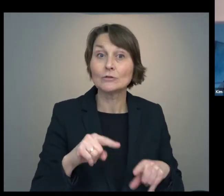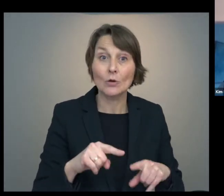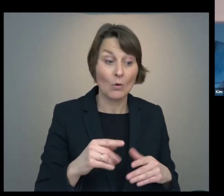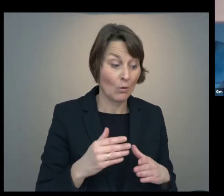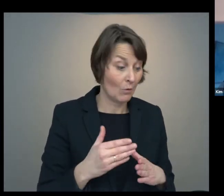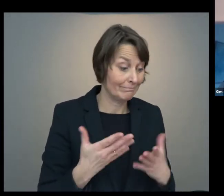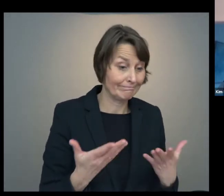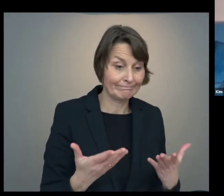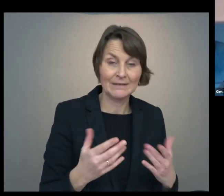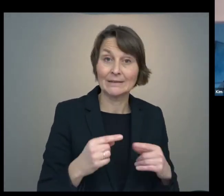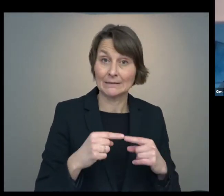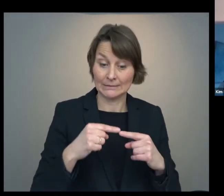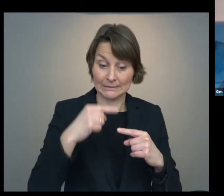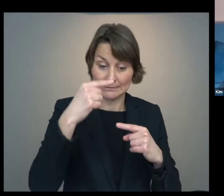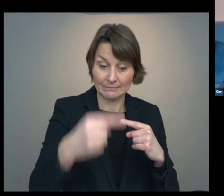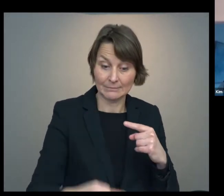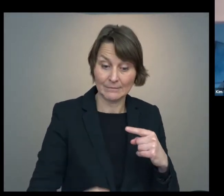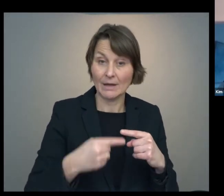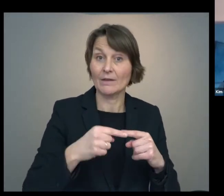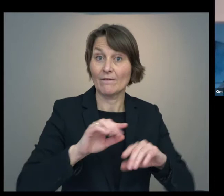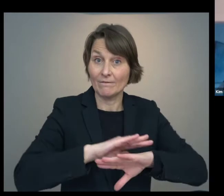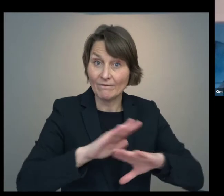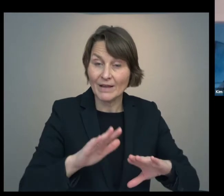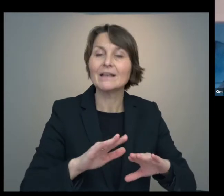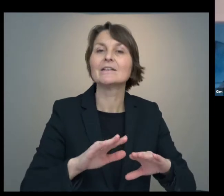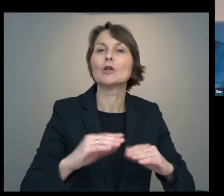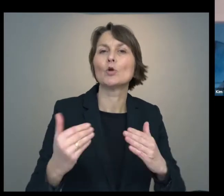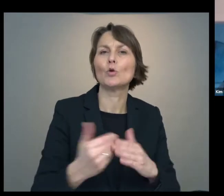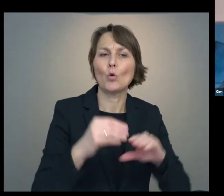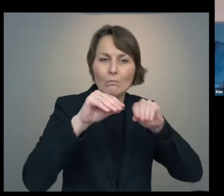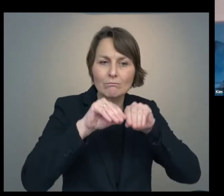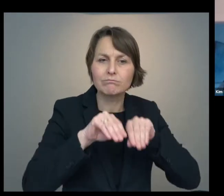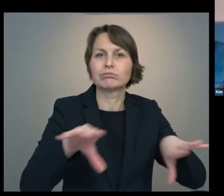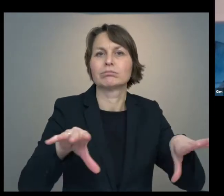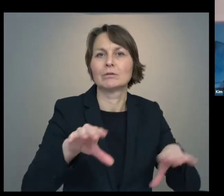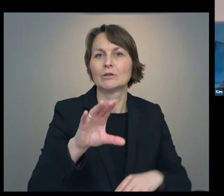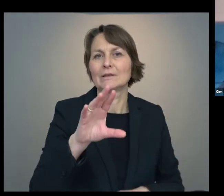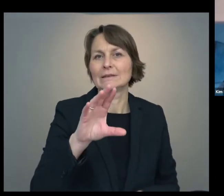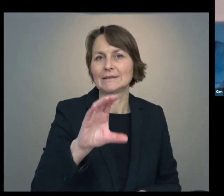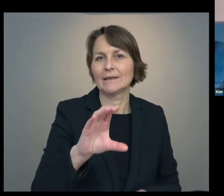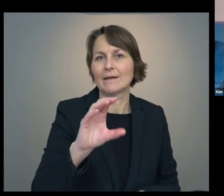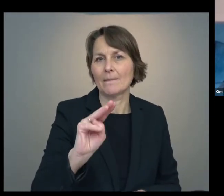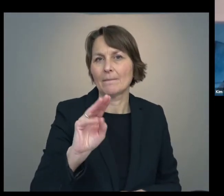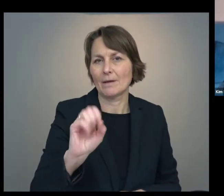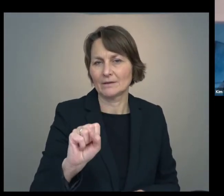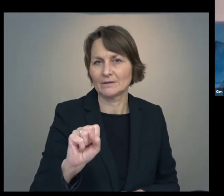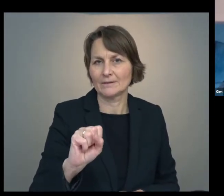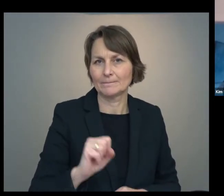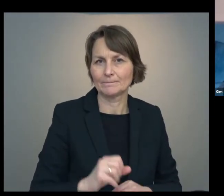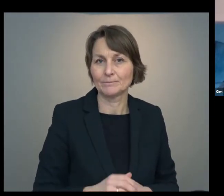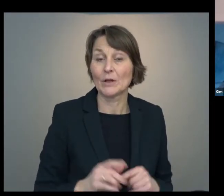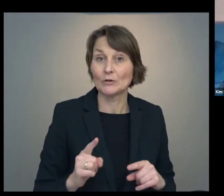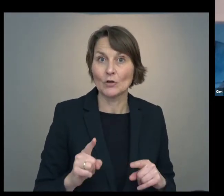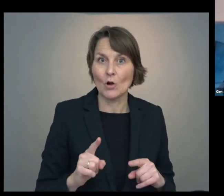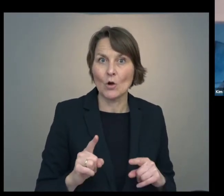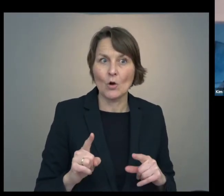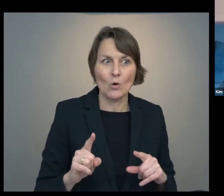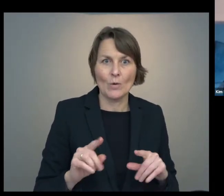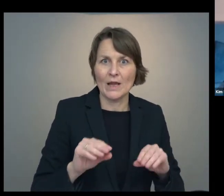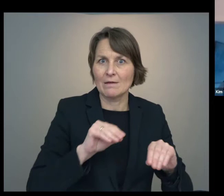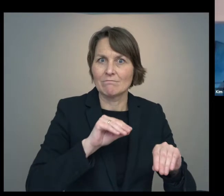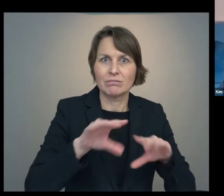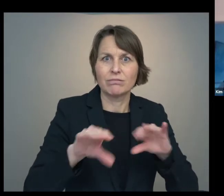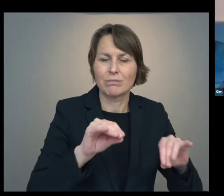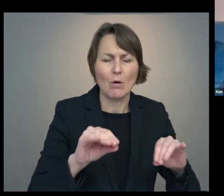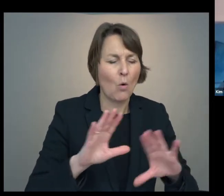for the CMS, which means that at the end of every cycle there is a new release of the CMS, and that means